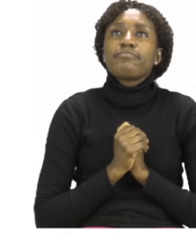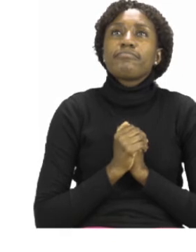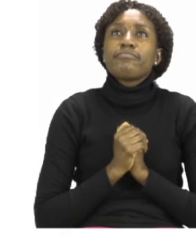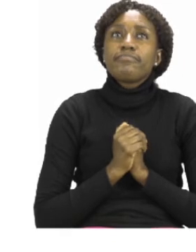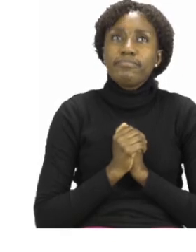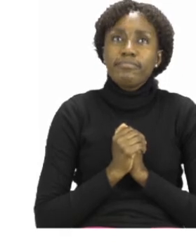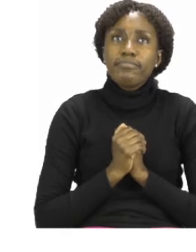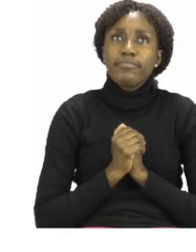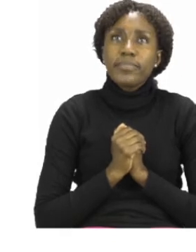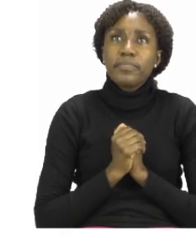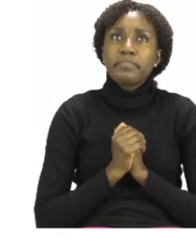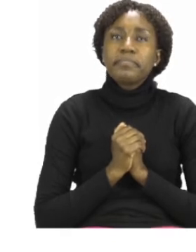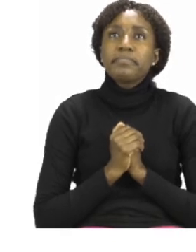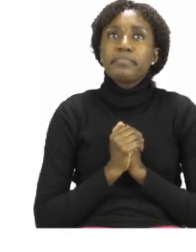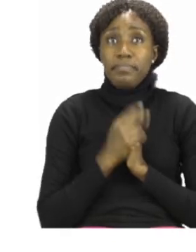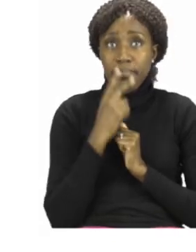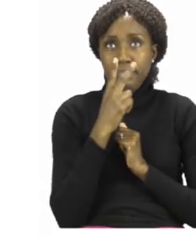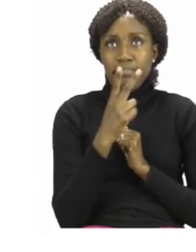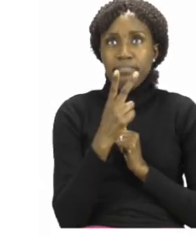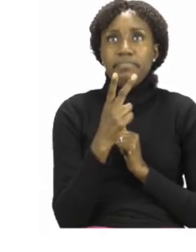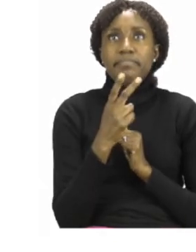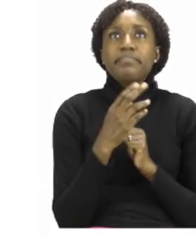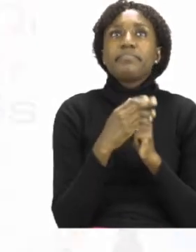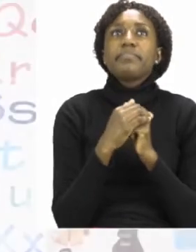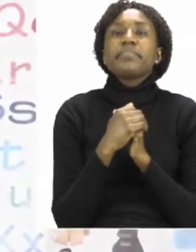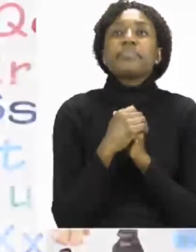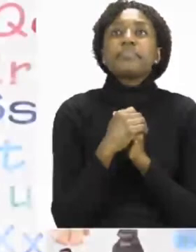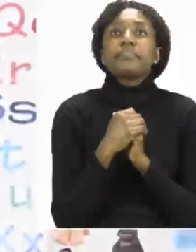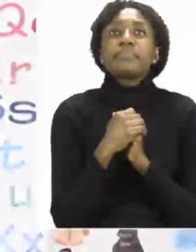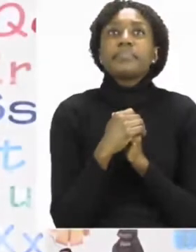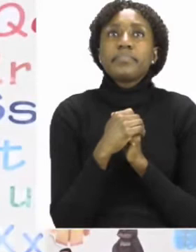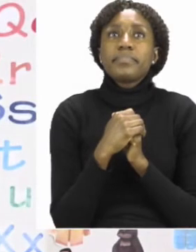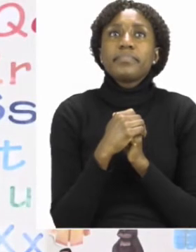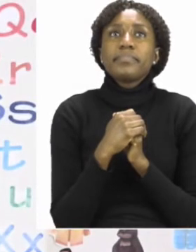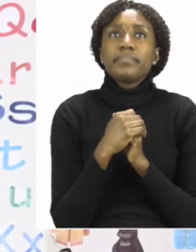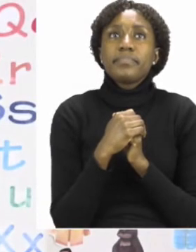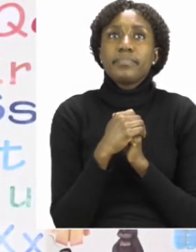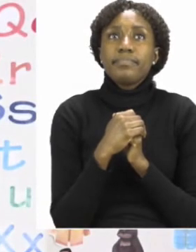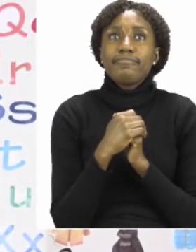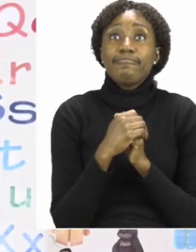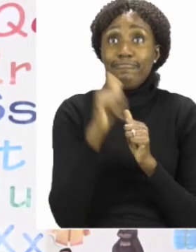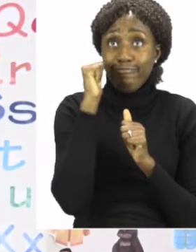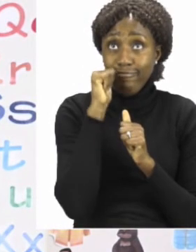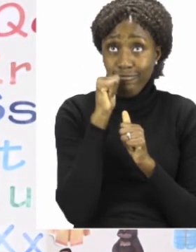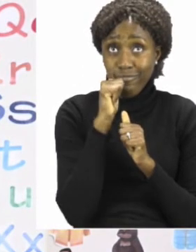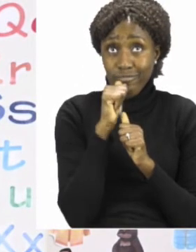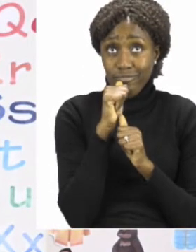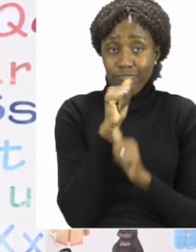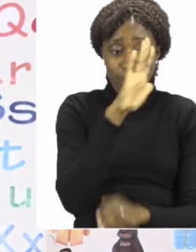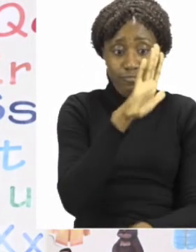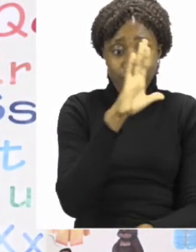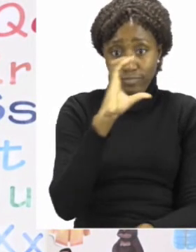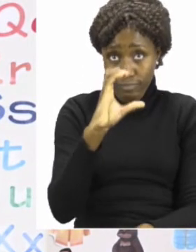show you. So, let's take a look. The first thing they told us is that they want us to use